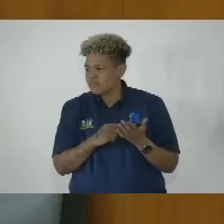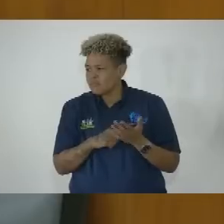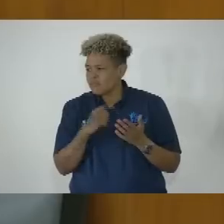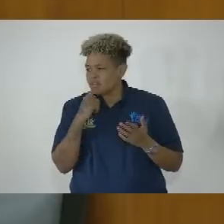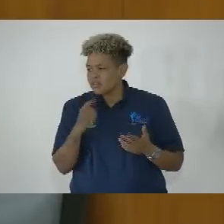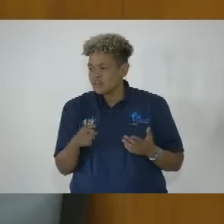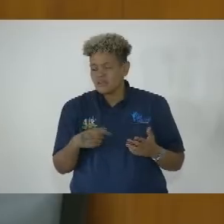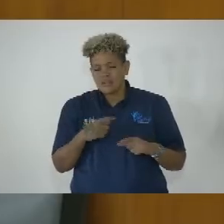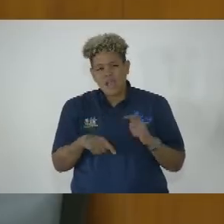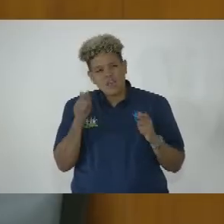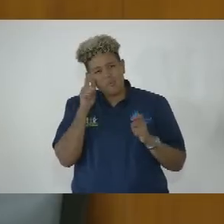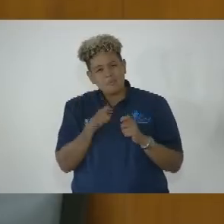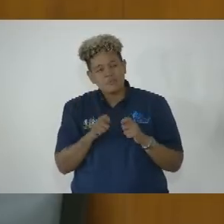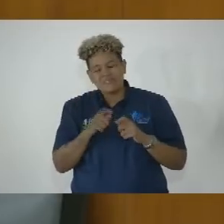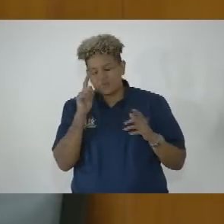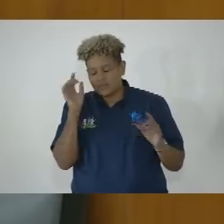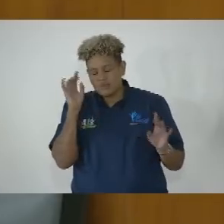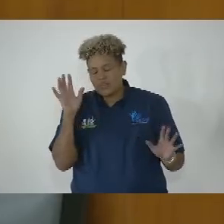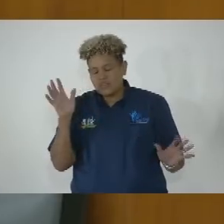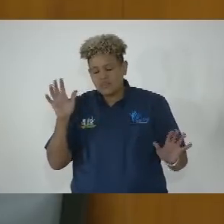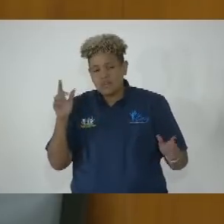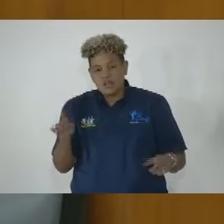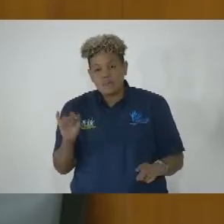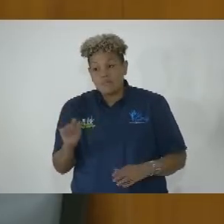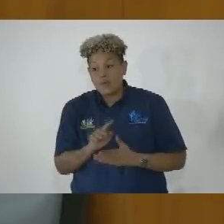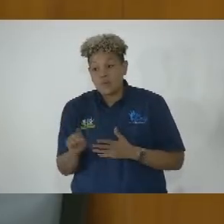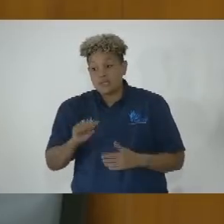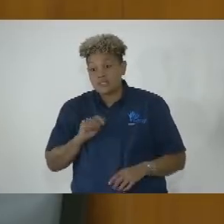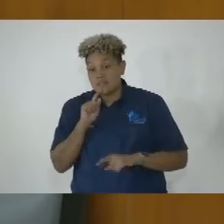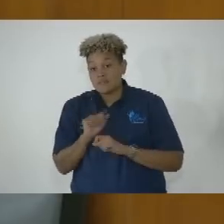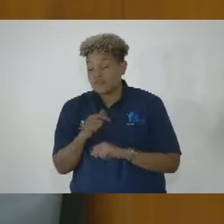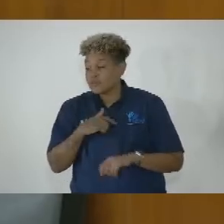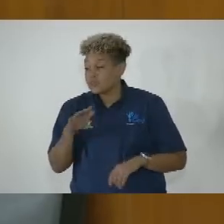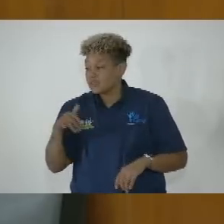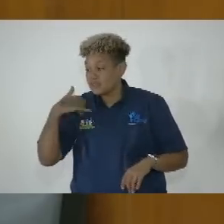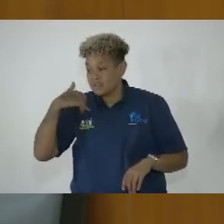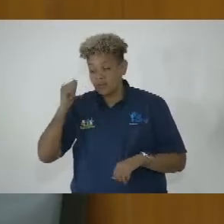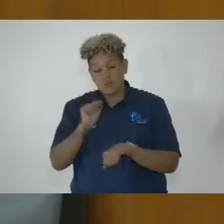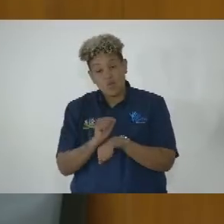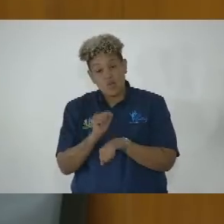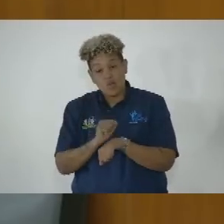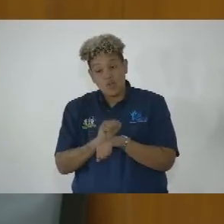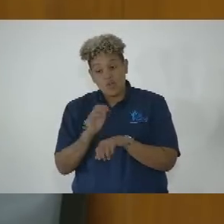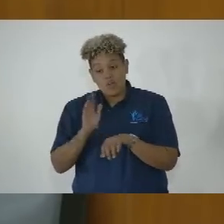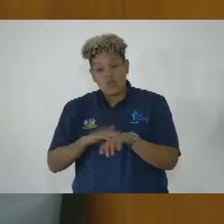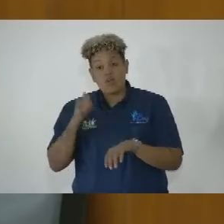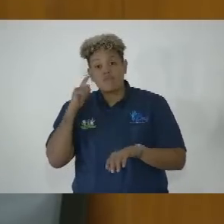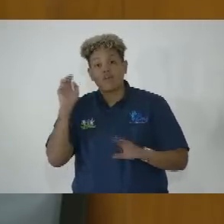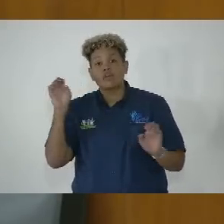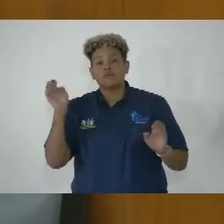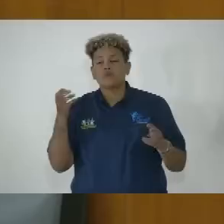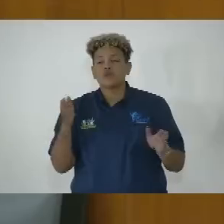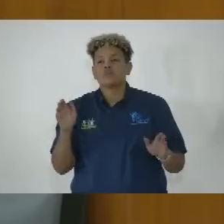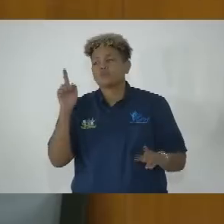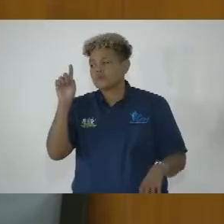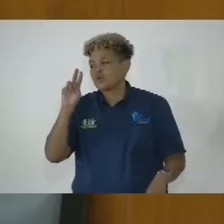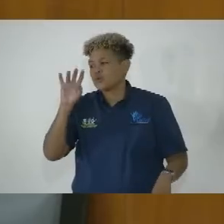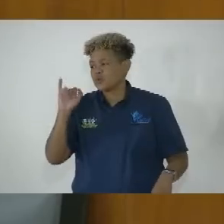jarring. That very week, I was actually on call for the emergency room at